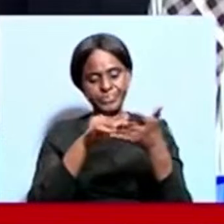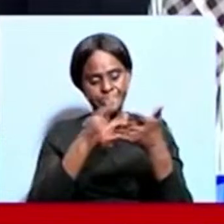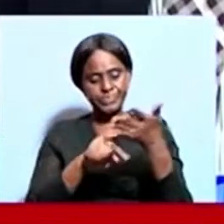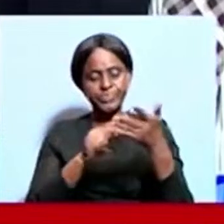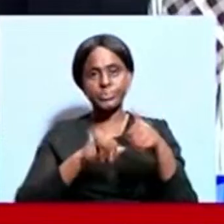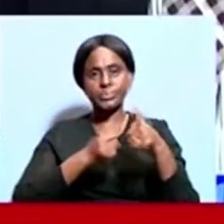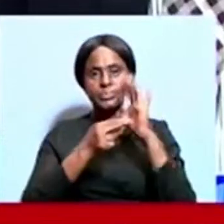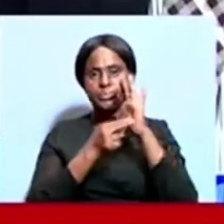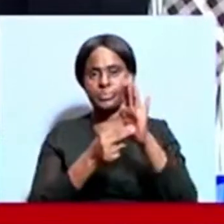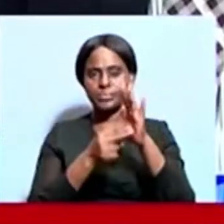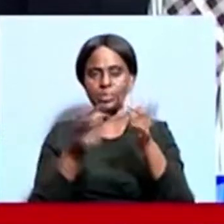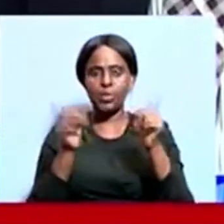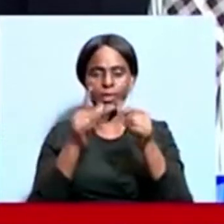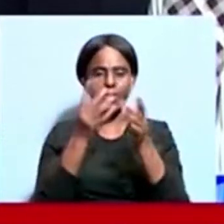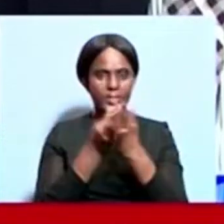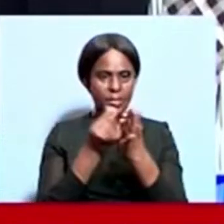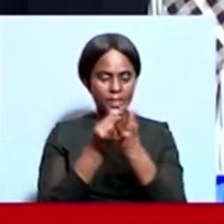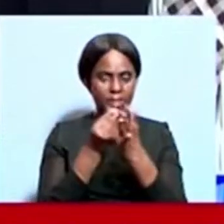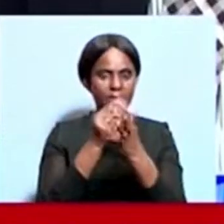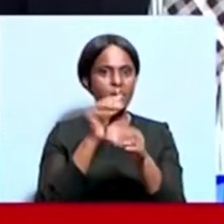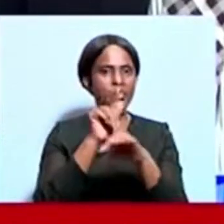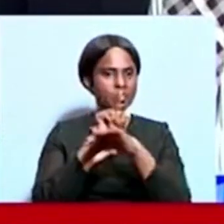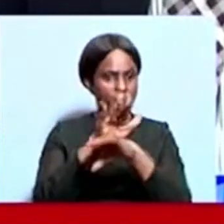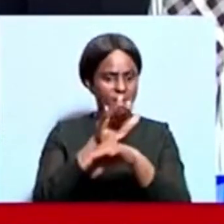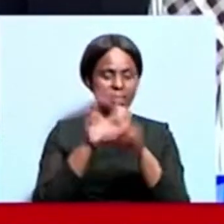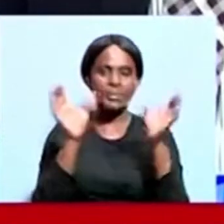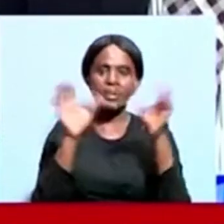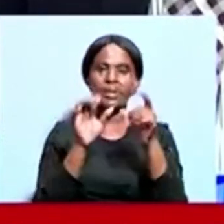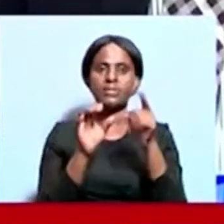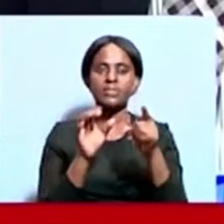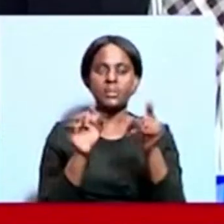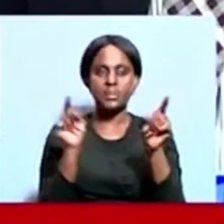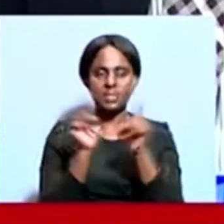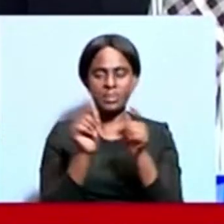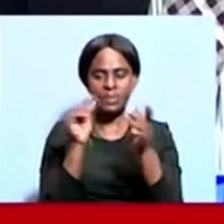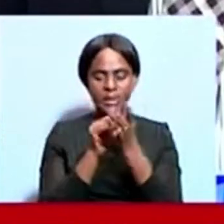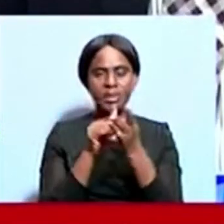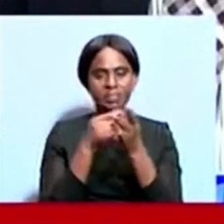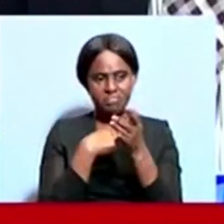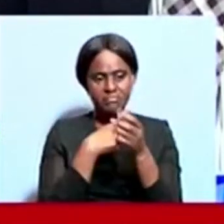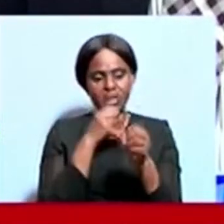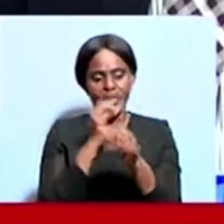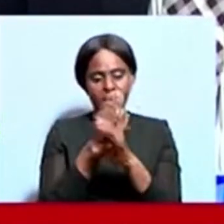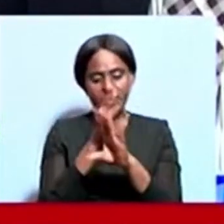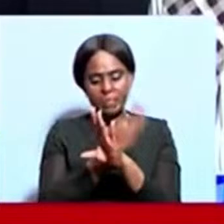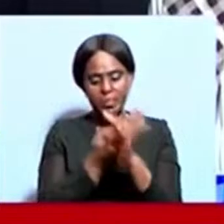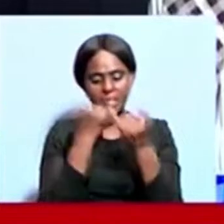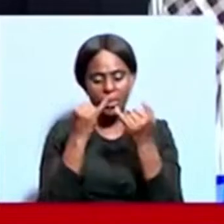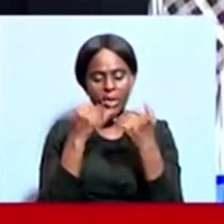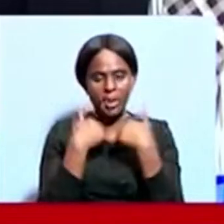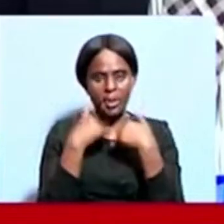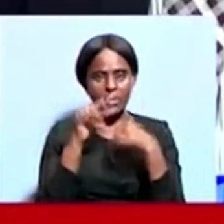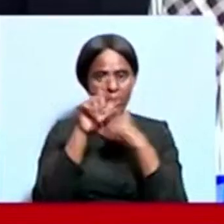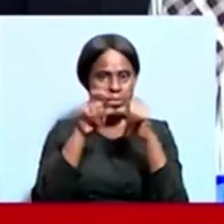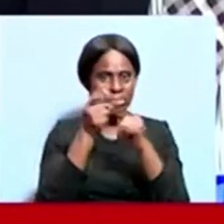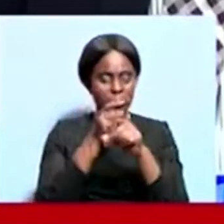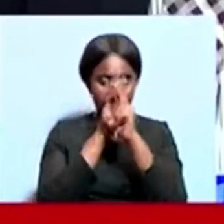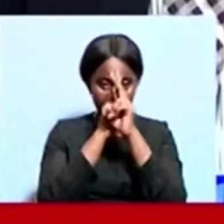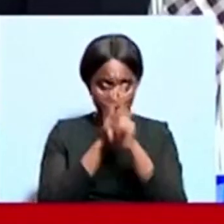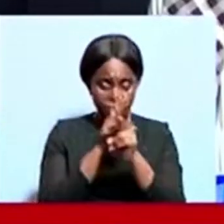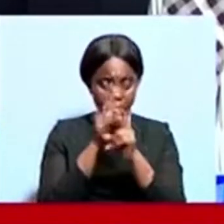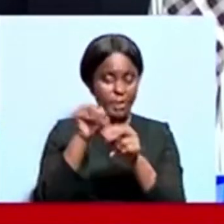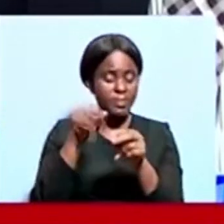showing when the funding was sent to the council. And then I had already earlier mentioned, I think there was a question from the honorable